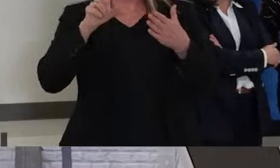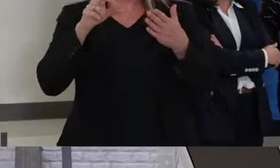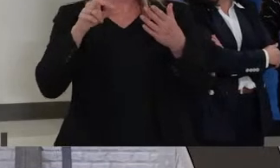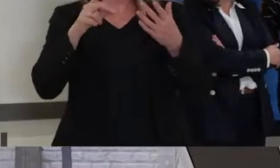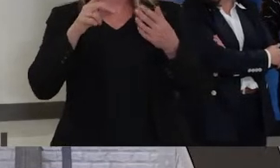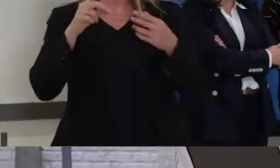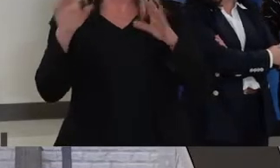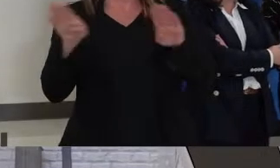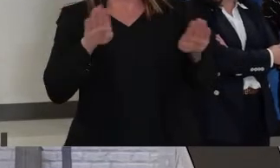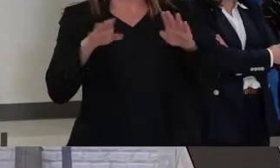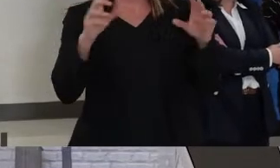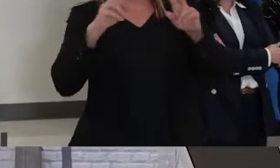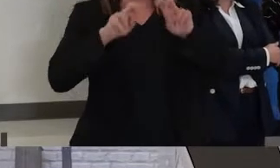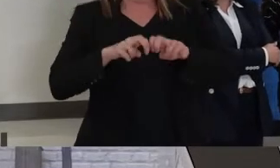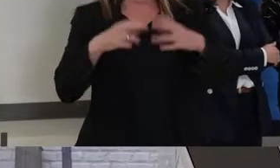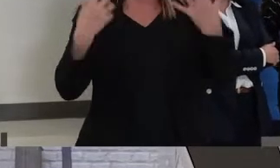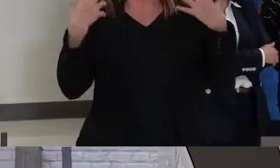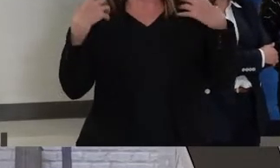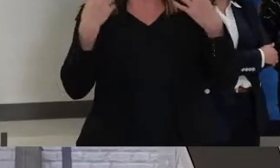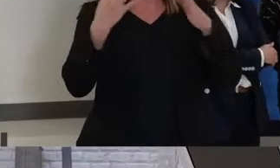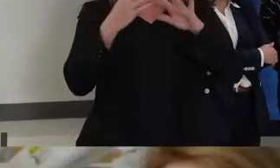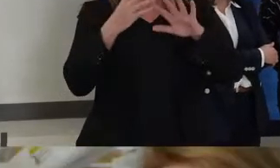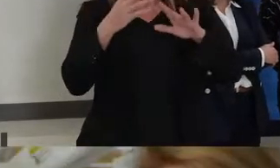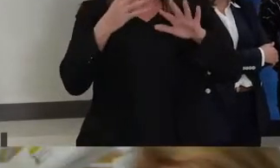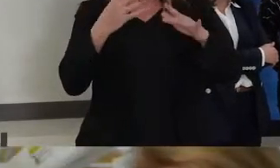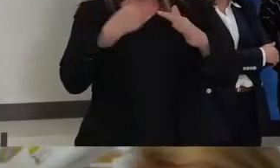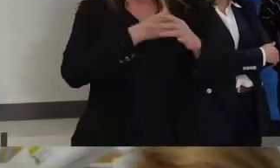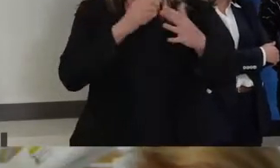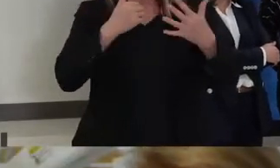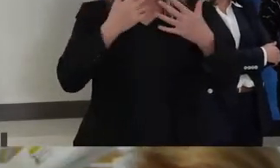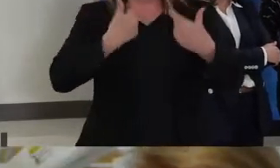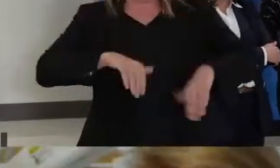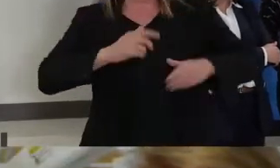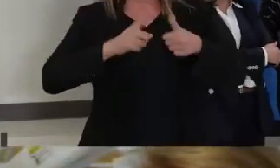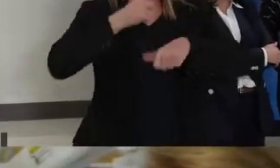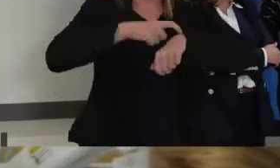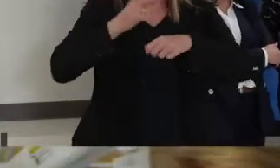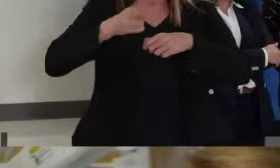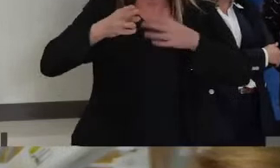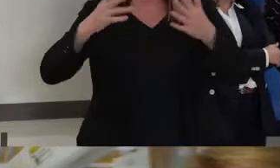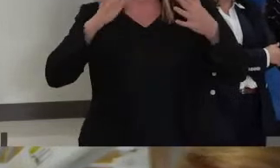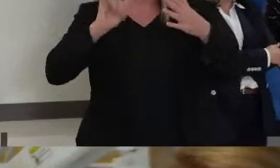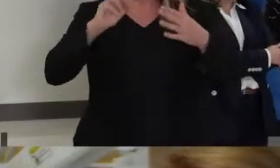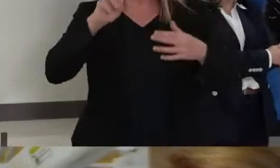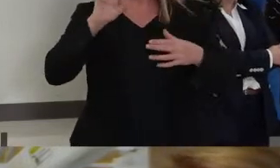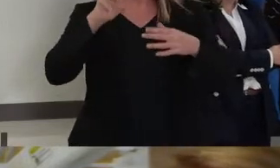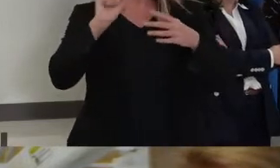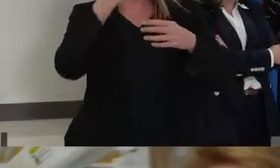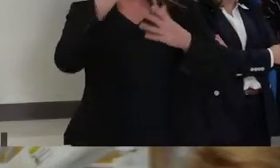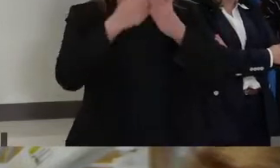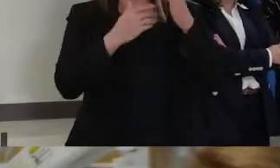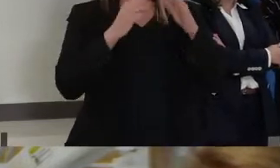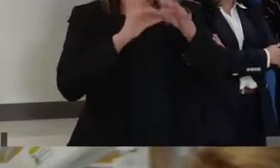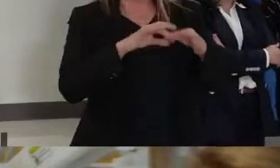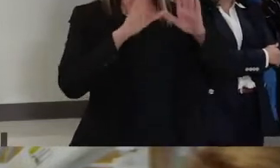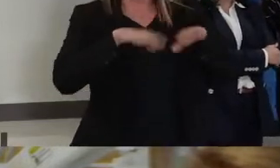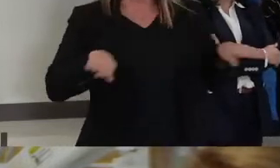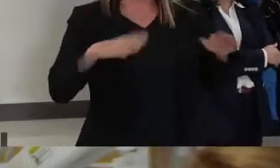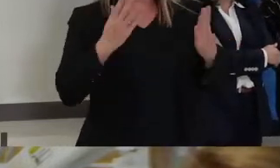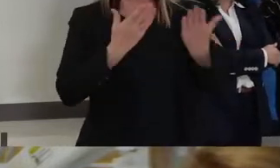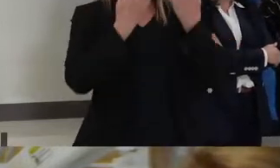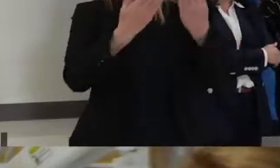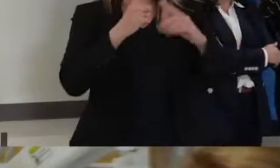component. We're putting unprecedented resources. I just mentioned one modest component as it relates to the children initiative,